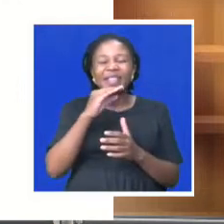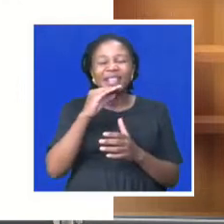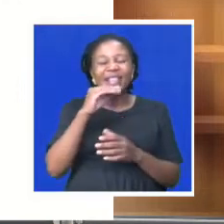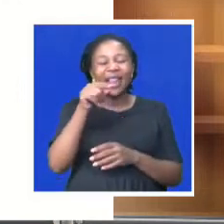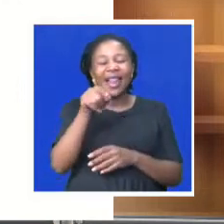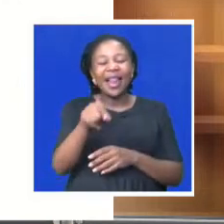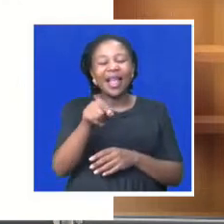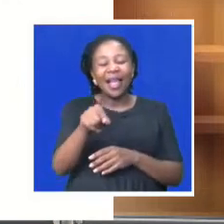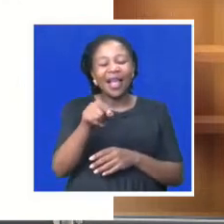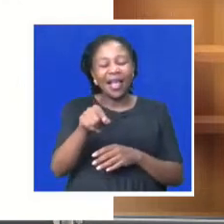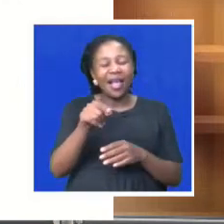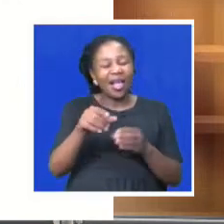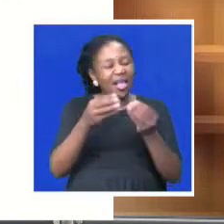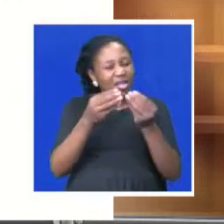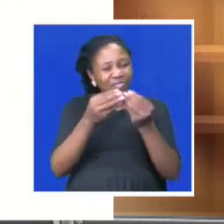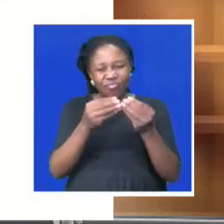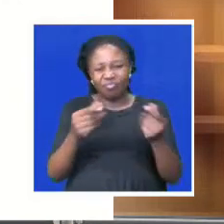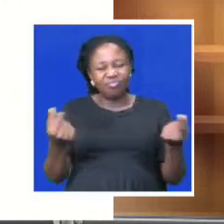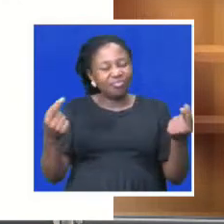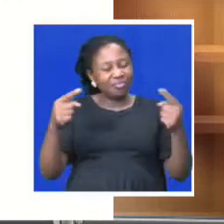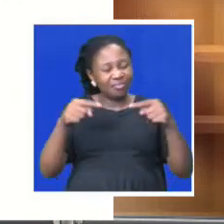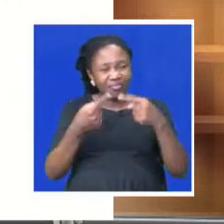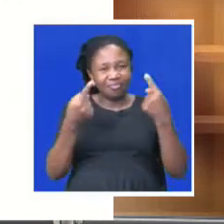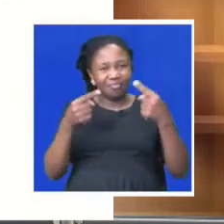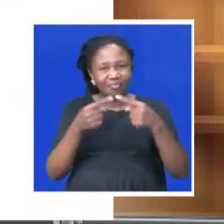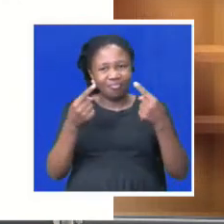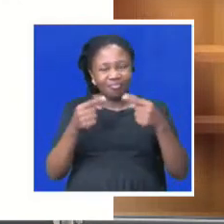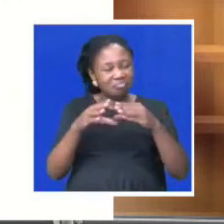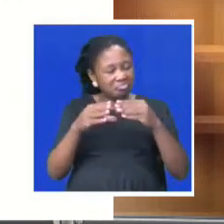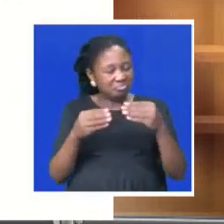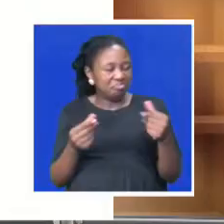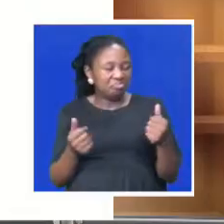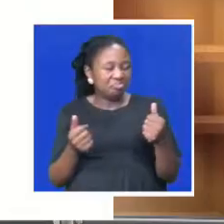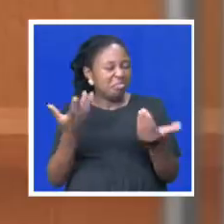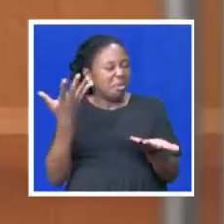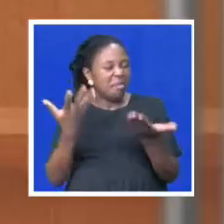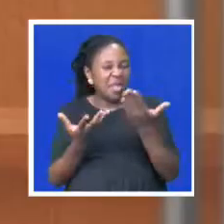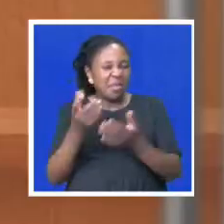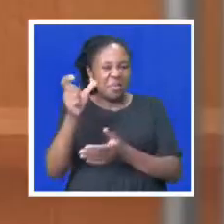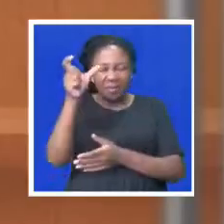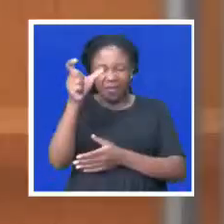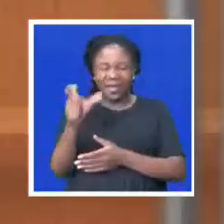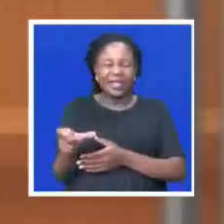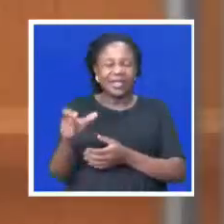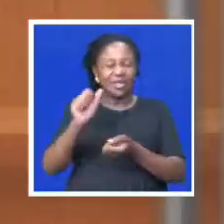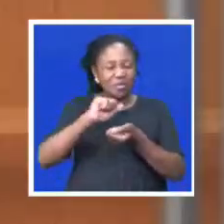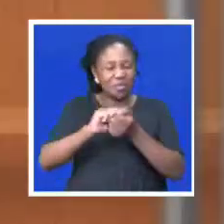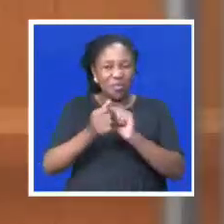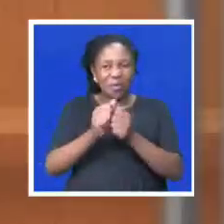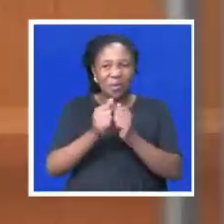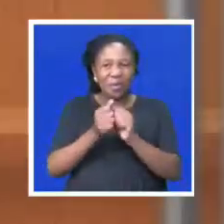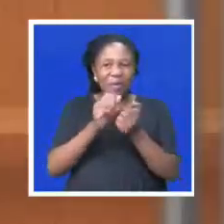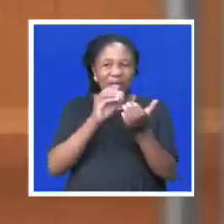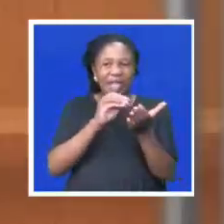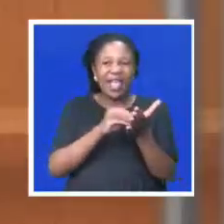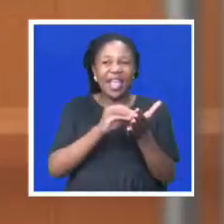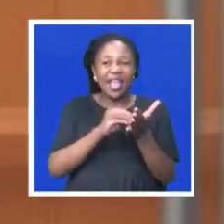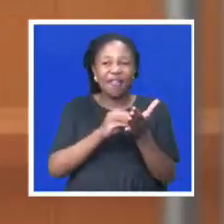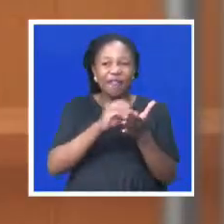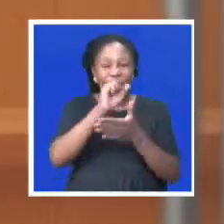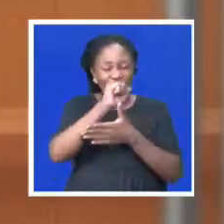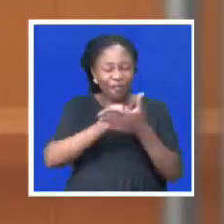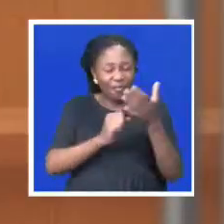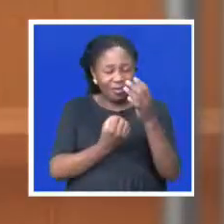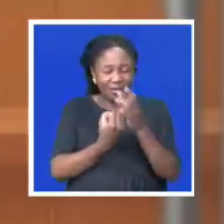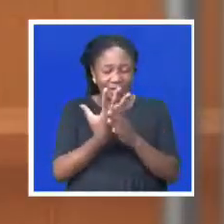resolved, or whereby the main character is facing the problem he was introduced to in the beginning of the story.